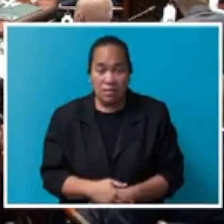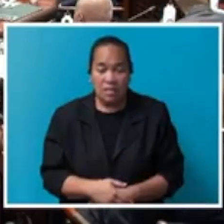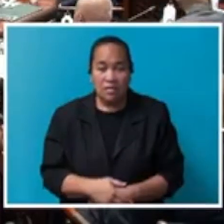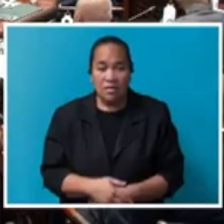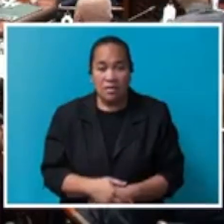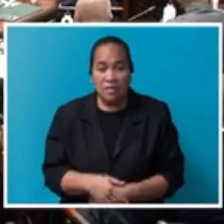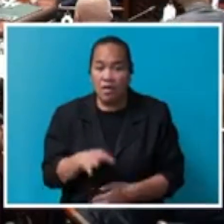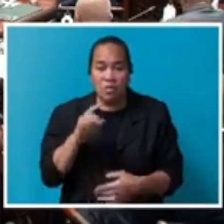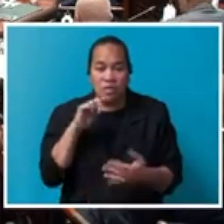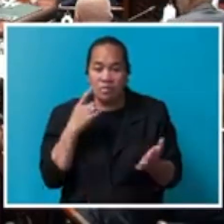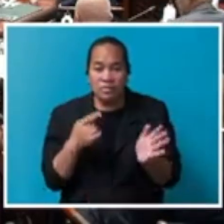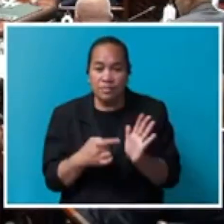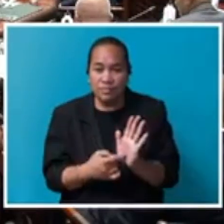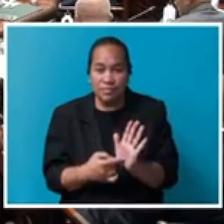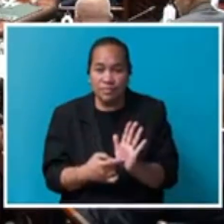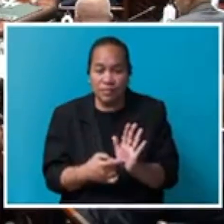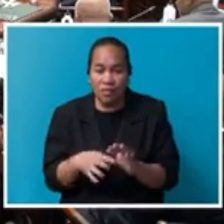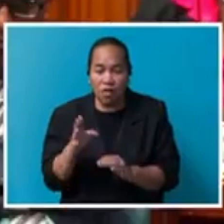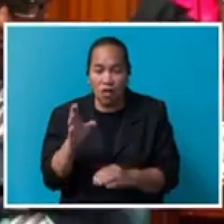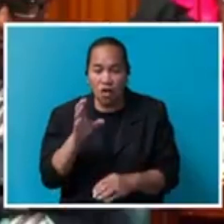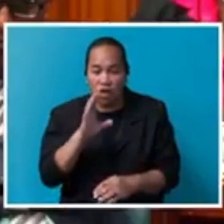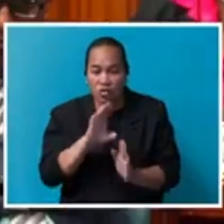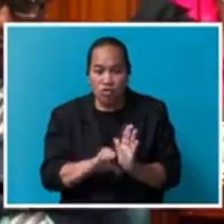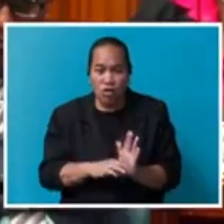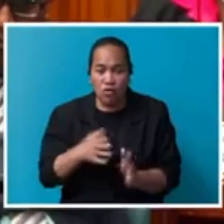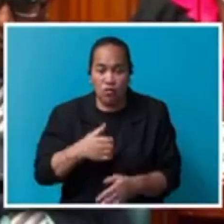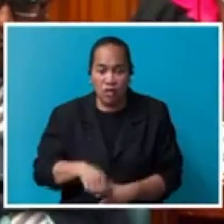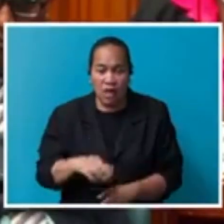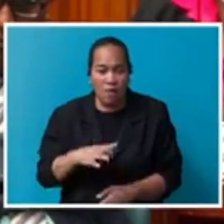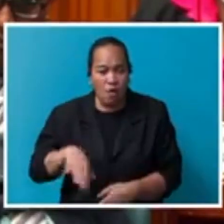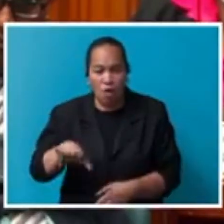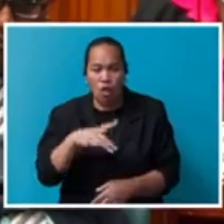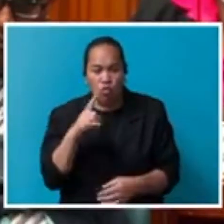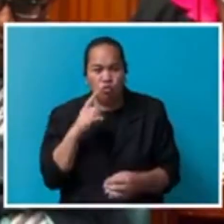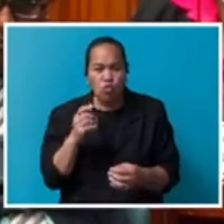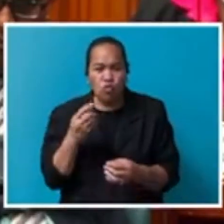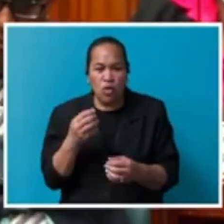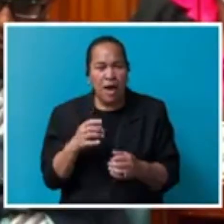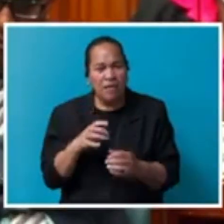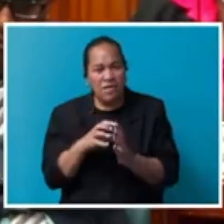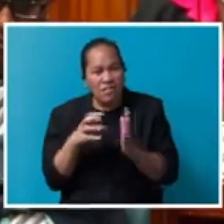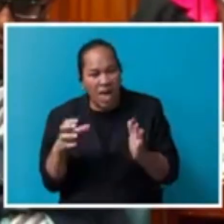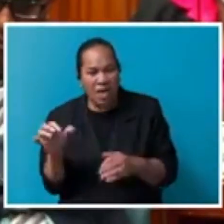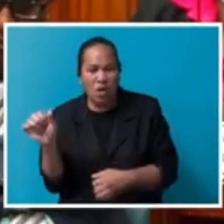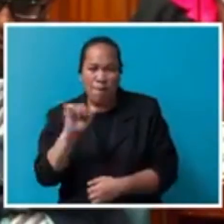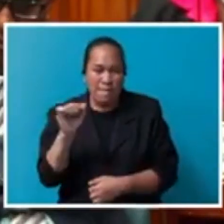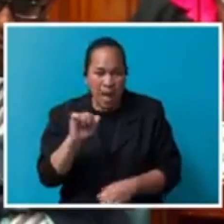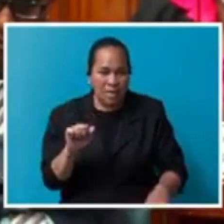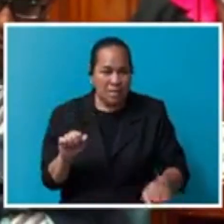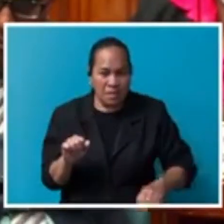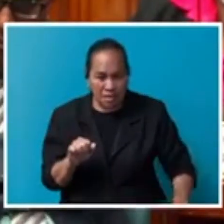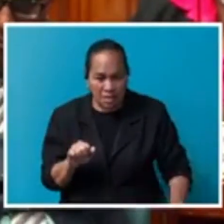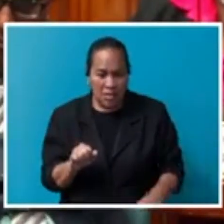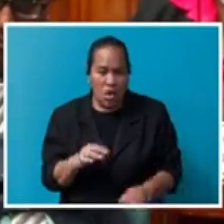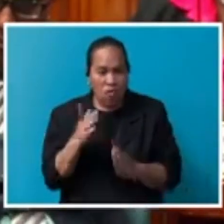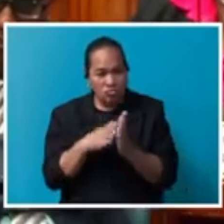enforce the Code of Conduct for all public service vehicle operators, PSV. The enforcement of discipline and